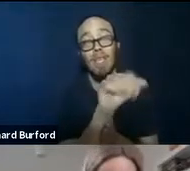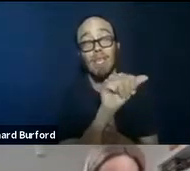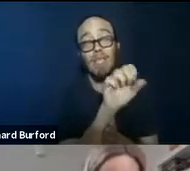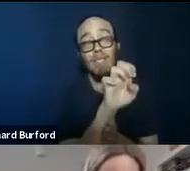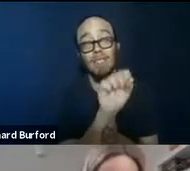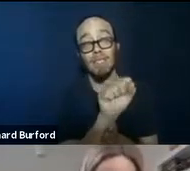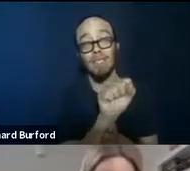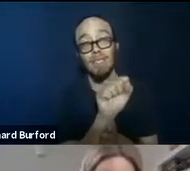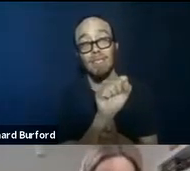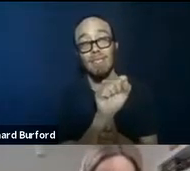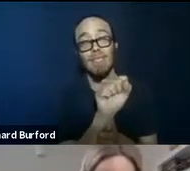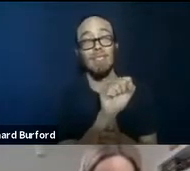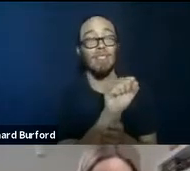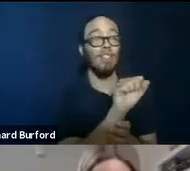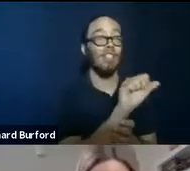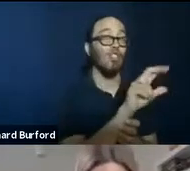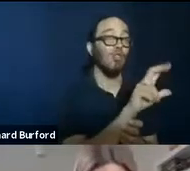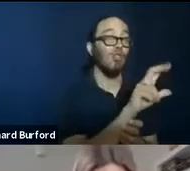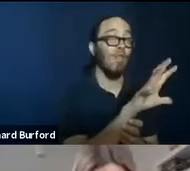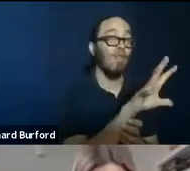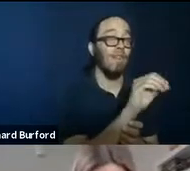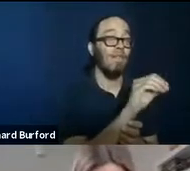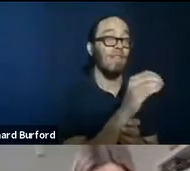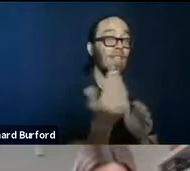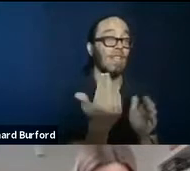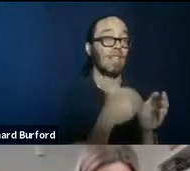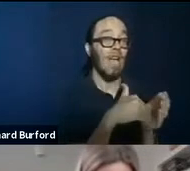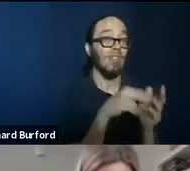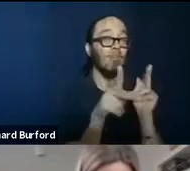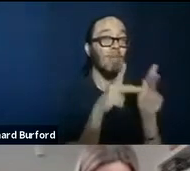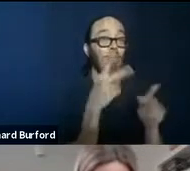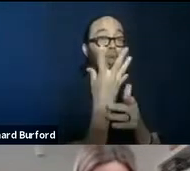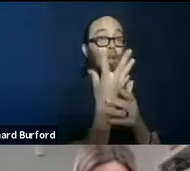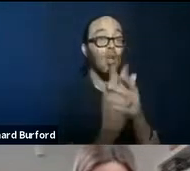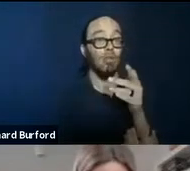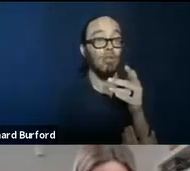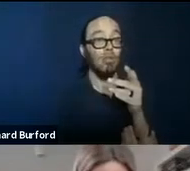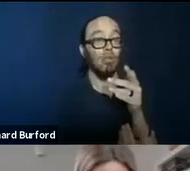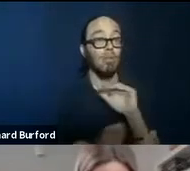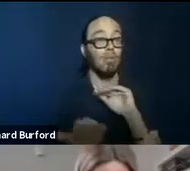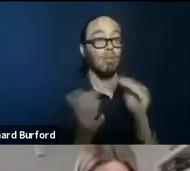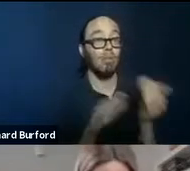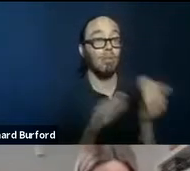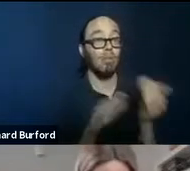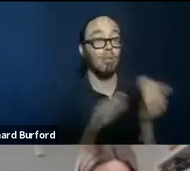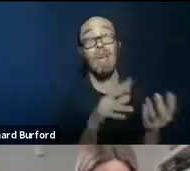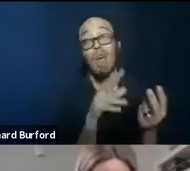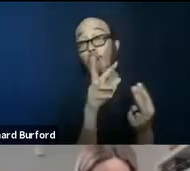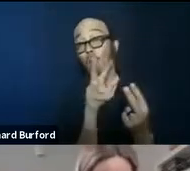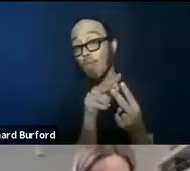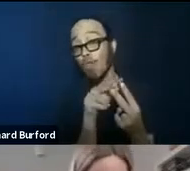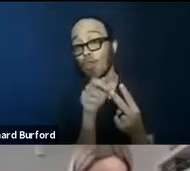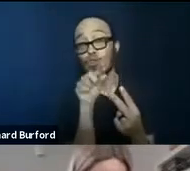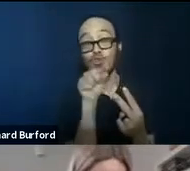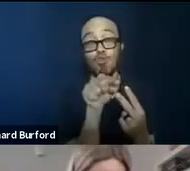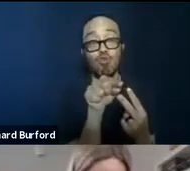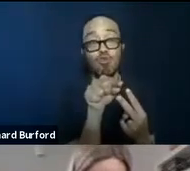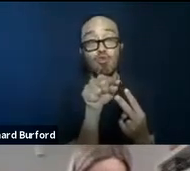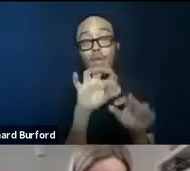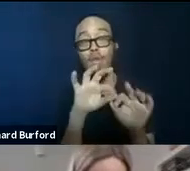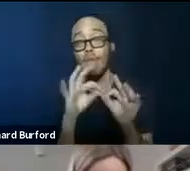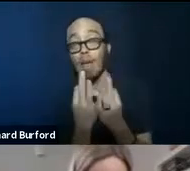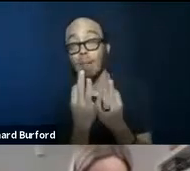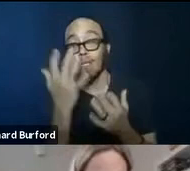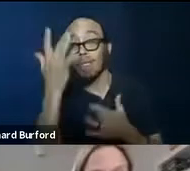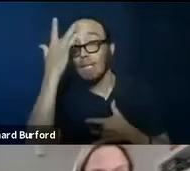Nearly 350,000 people have lost their lives. And whether you or your family have been sick or